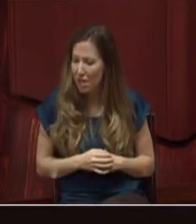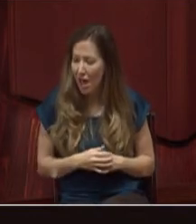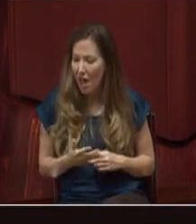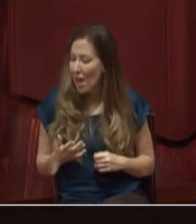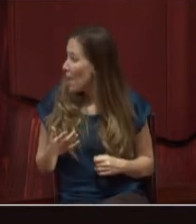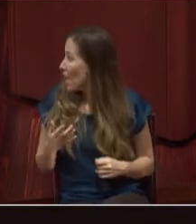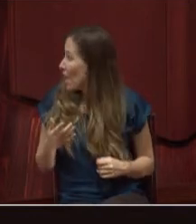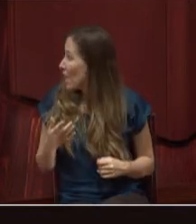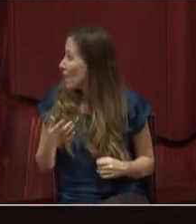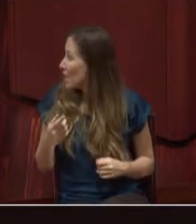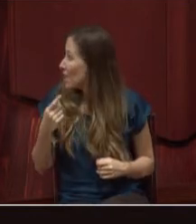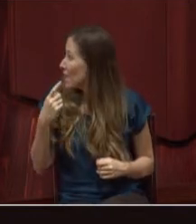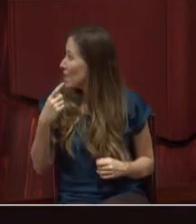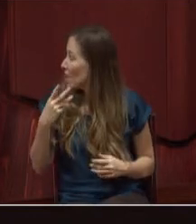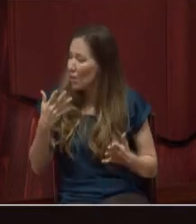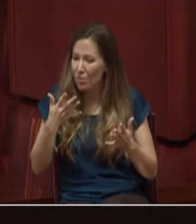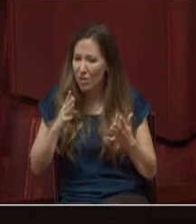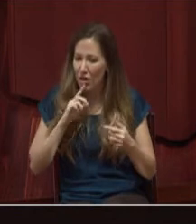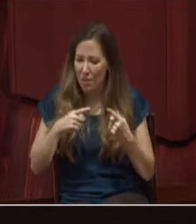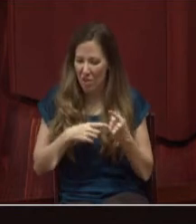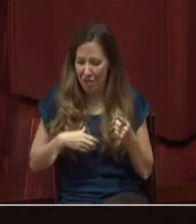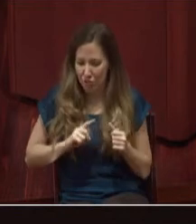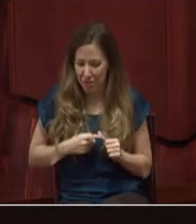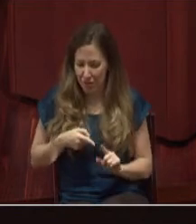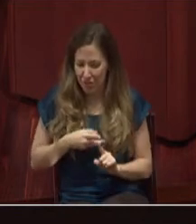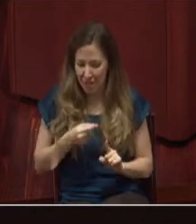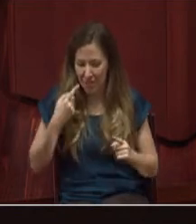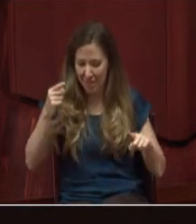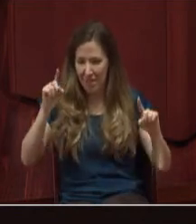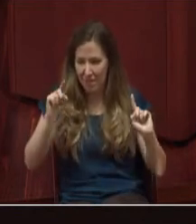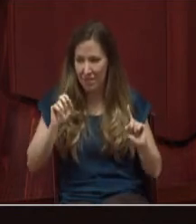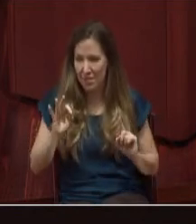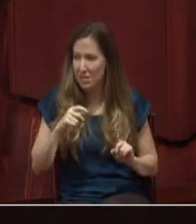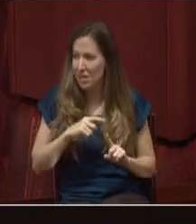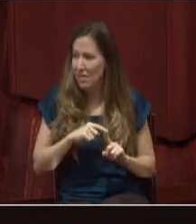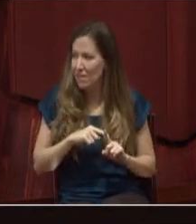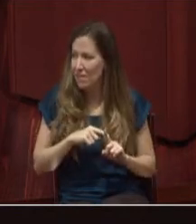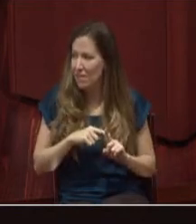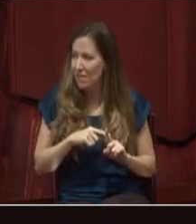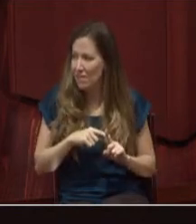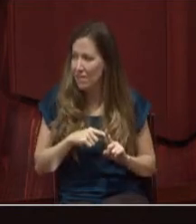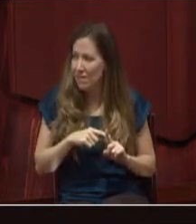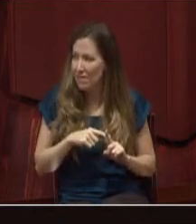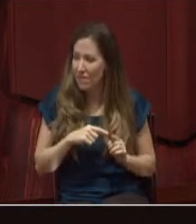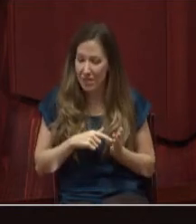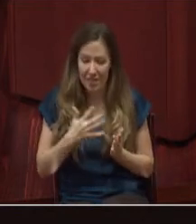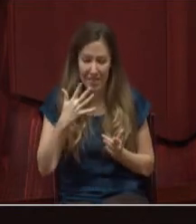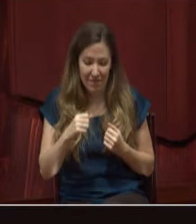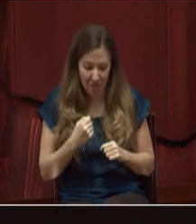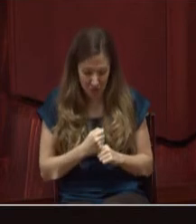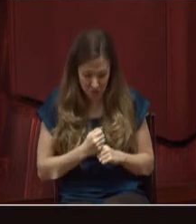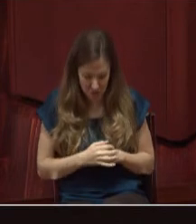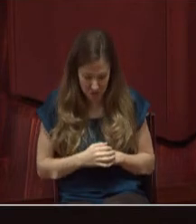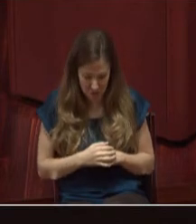Let me talk a little bit about Congress, but first, the effectiveness of this 5 years, which